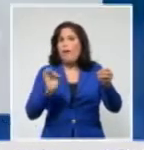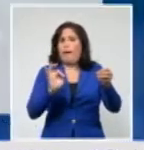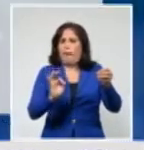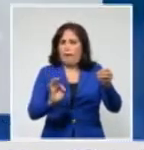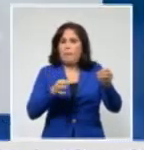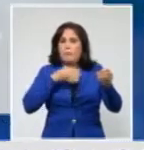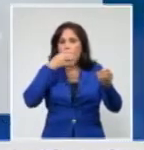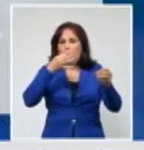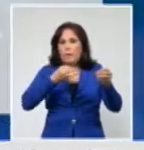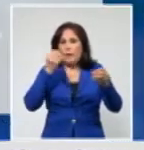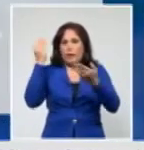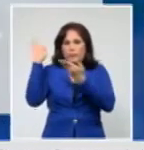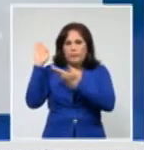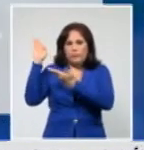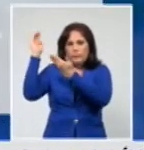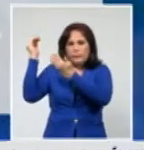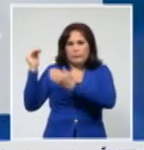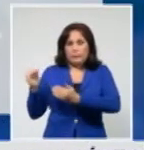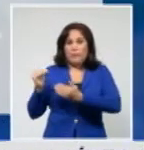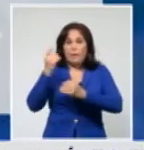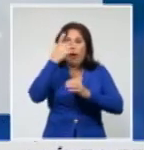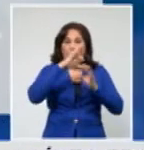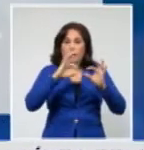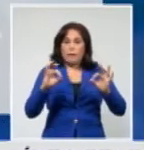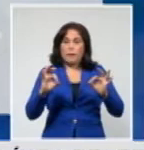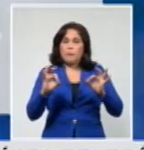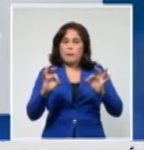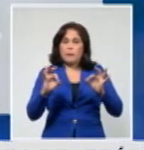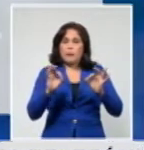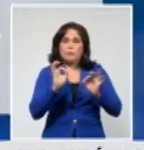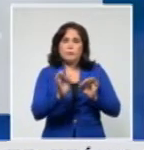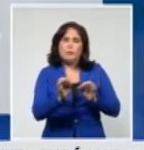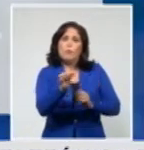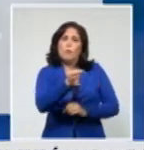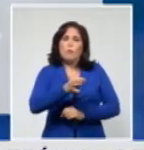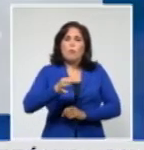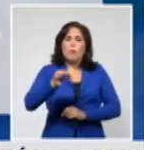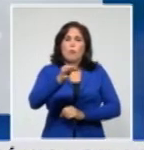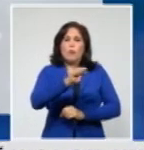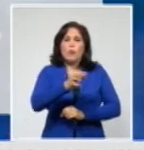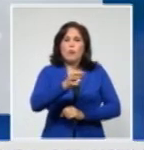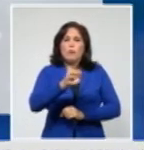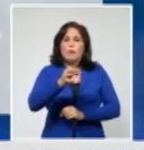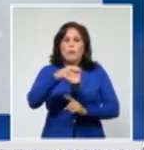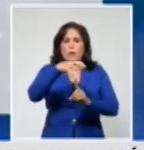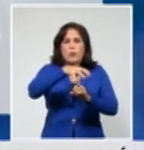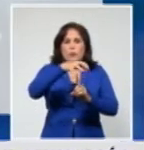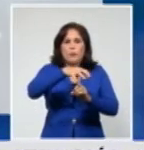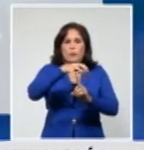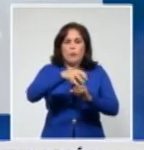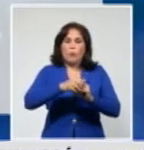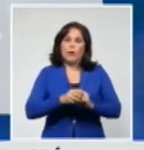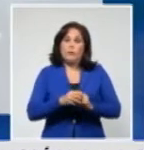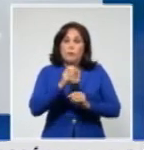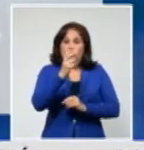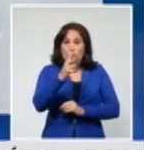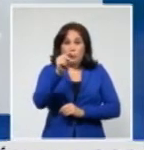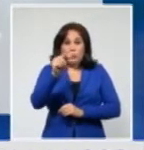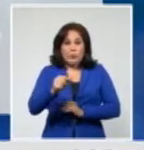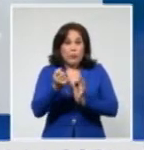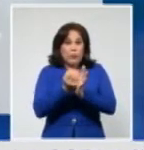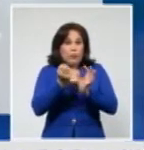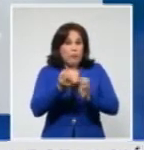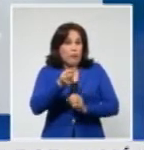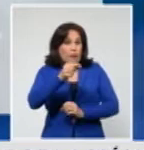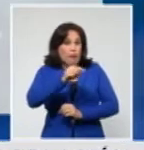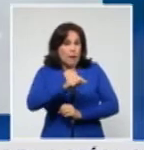the one from Artemisa belongs to the municipality of San Cristobal. The two from Mayabeque are all from